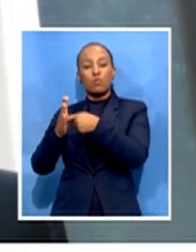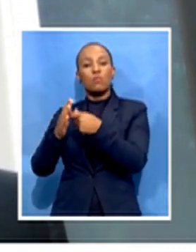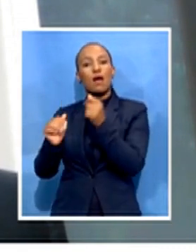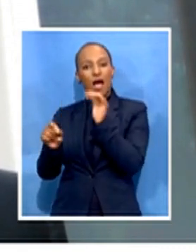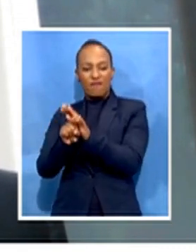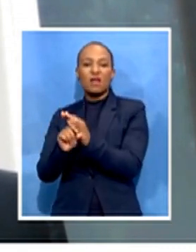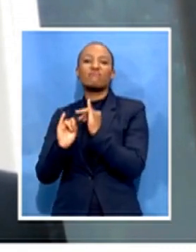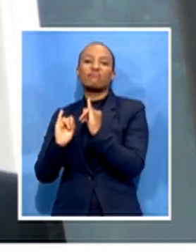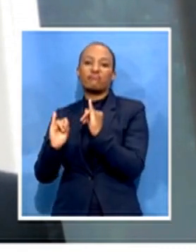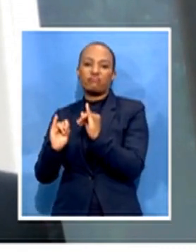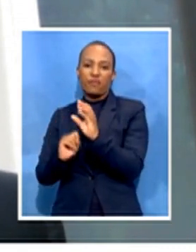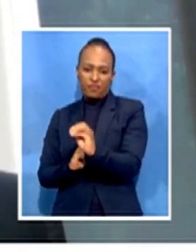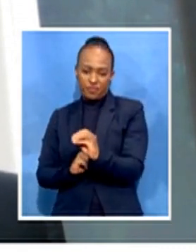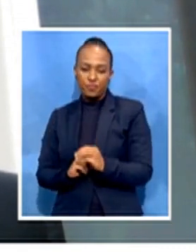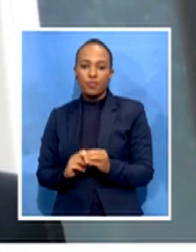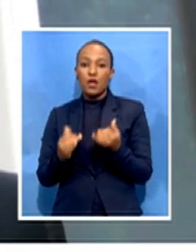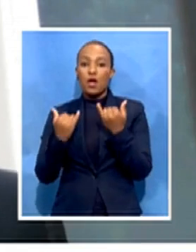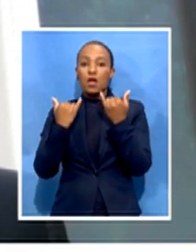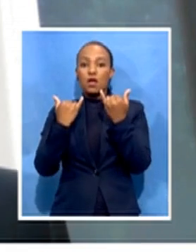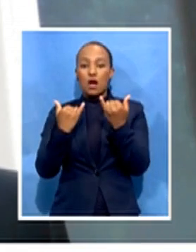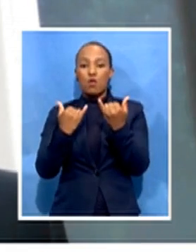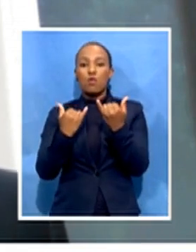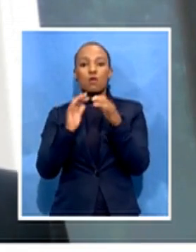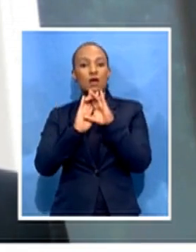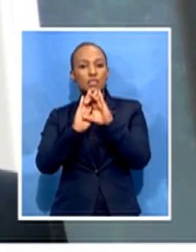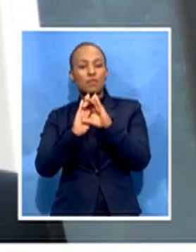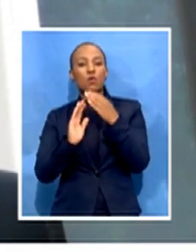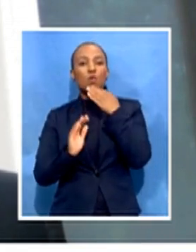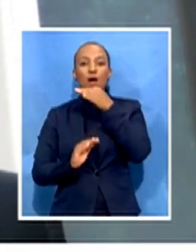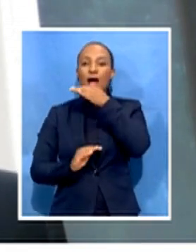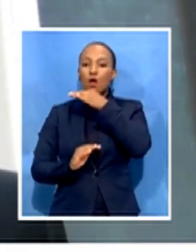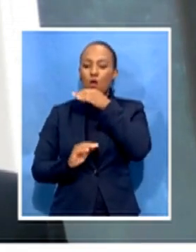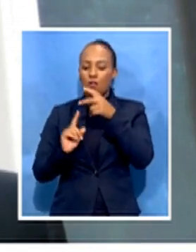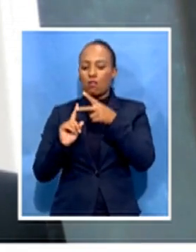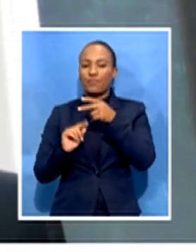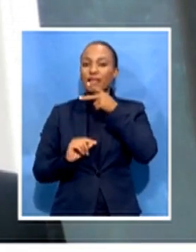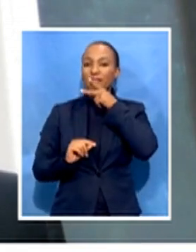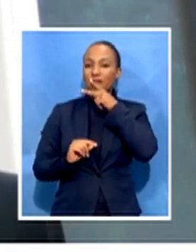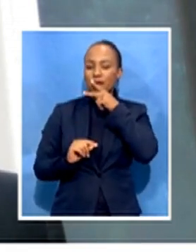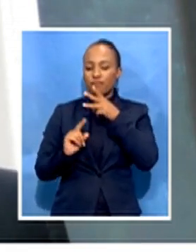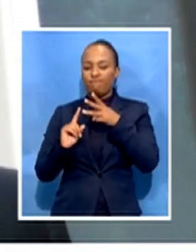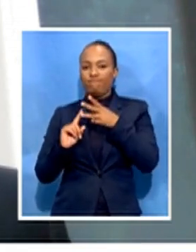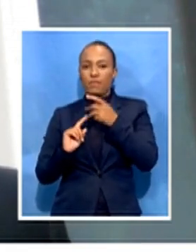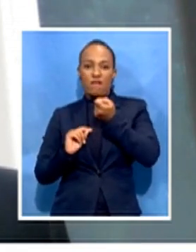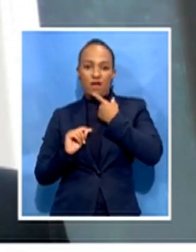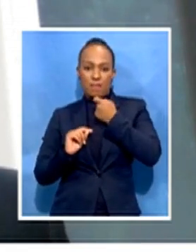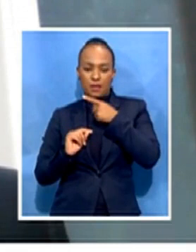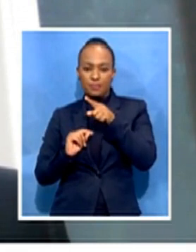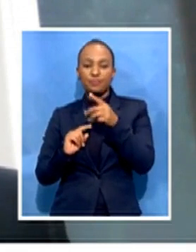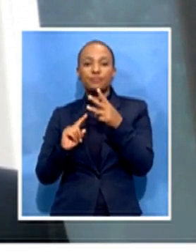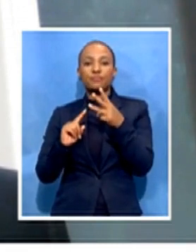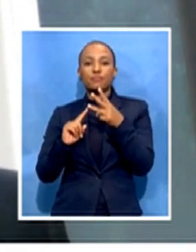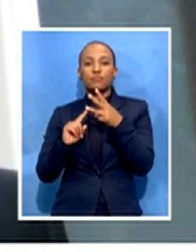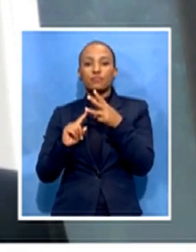most prominent ones are your alcohol, your cigarettes, your pharmaceuticals, your apparel, as well as clothing.